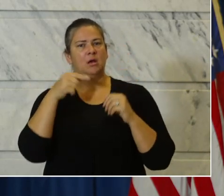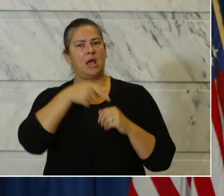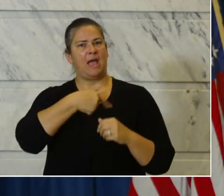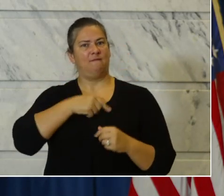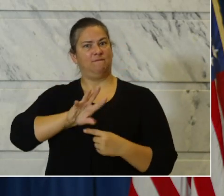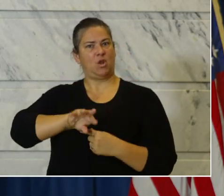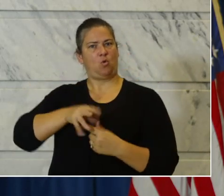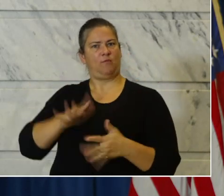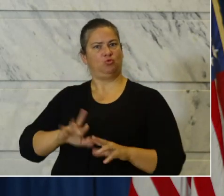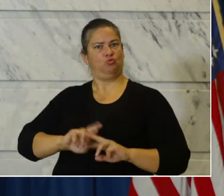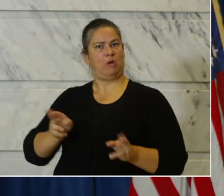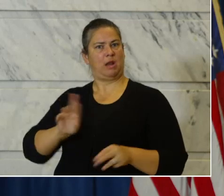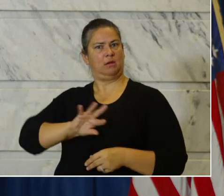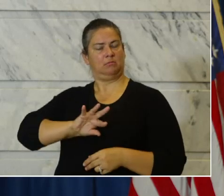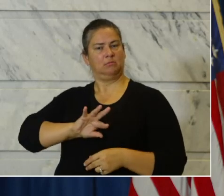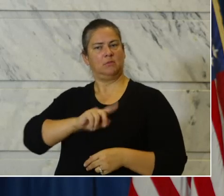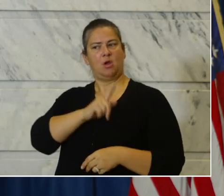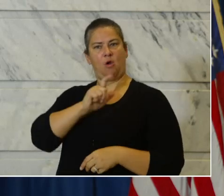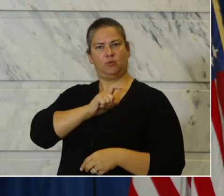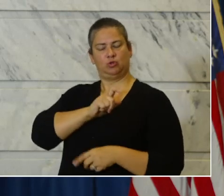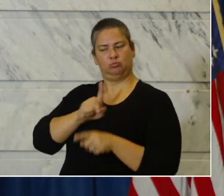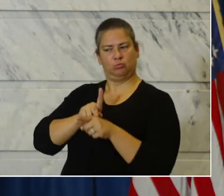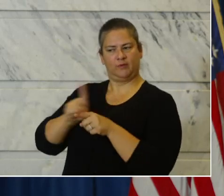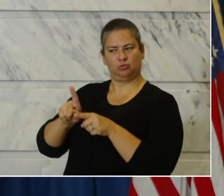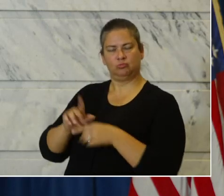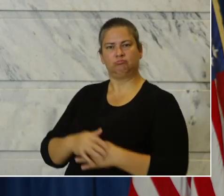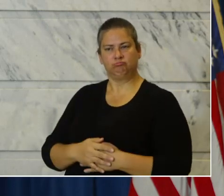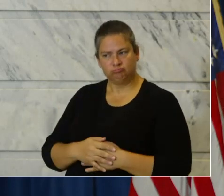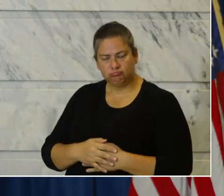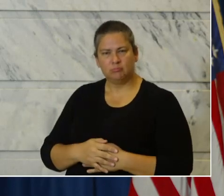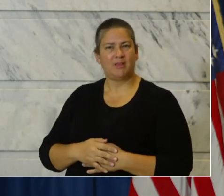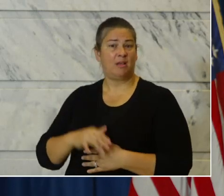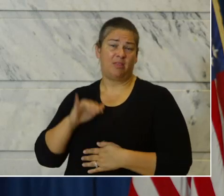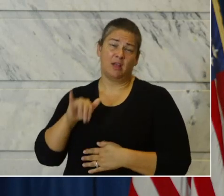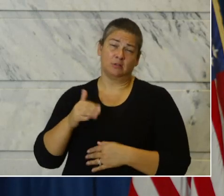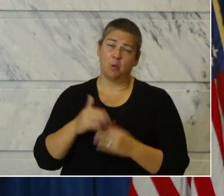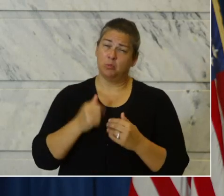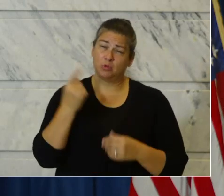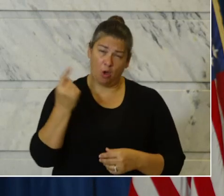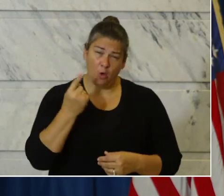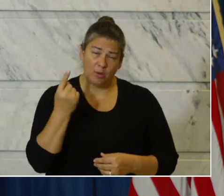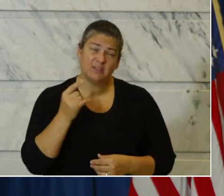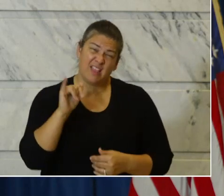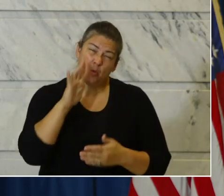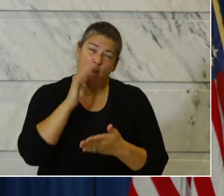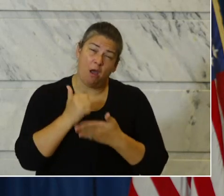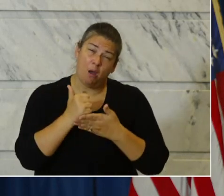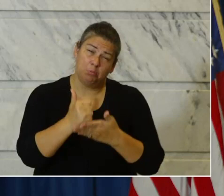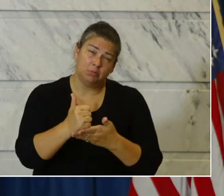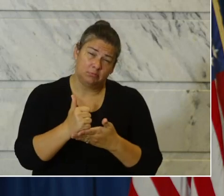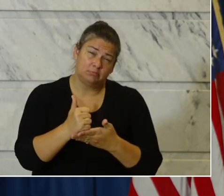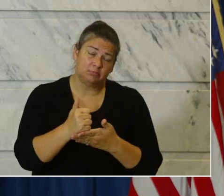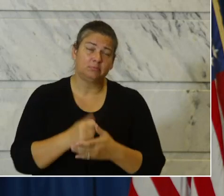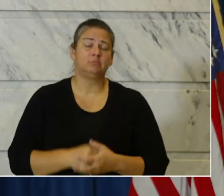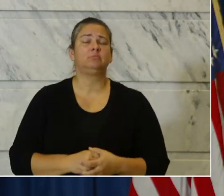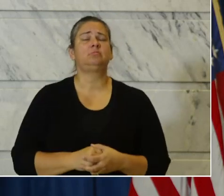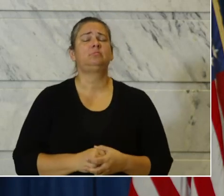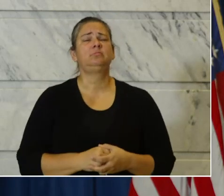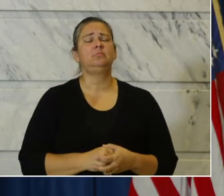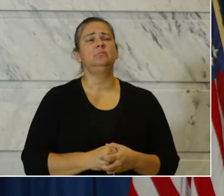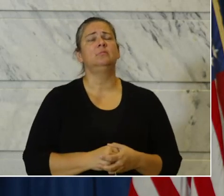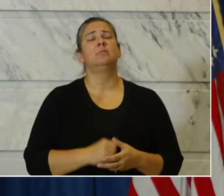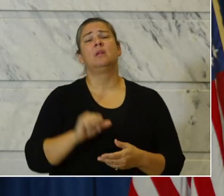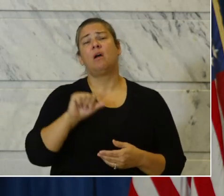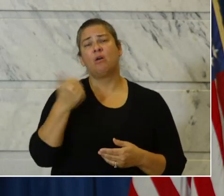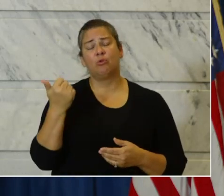being professional, which is almost always the case, can be very helpful. The other thing that it can be is